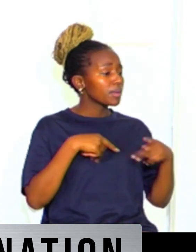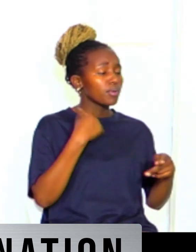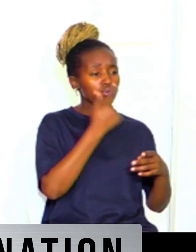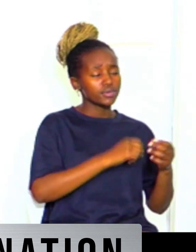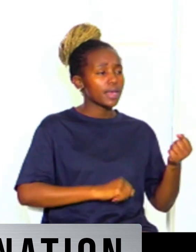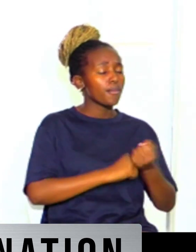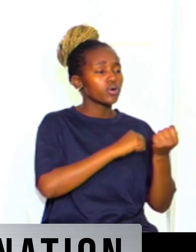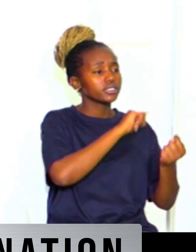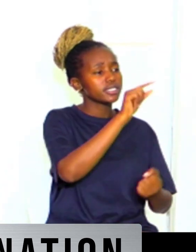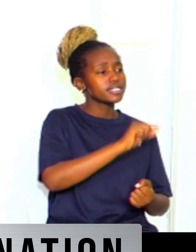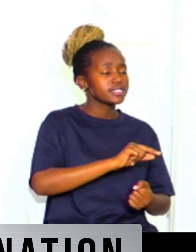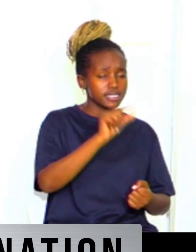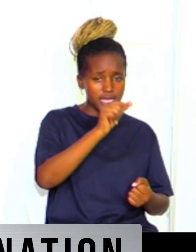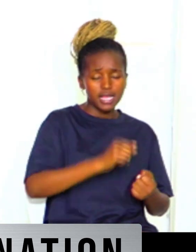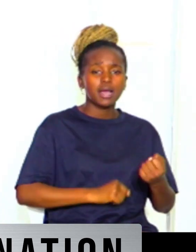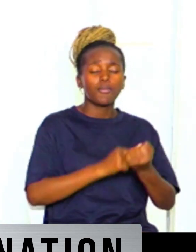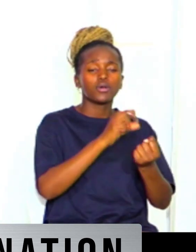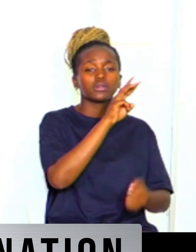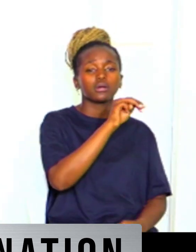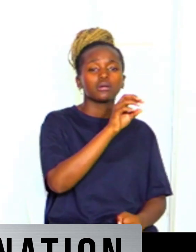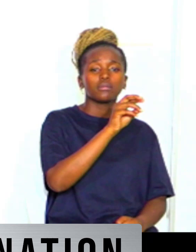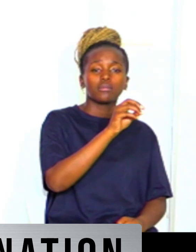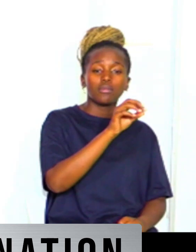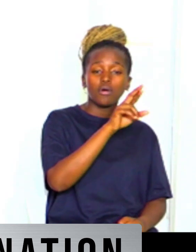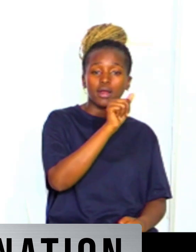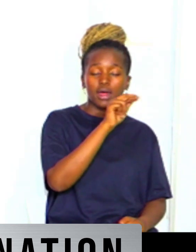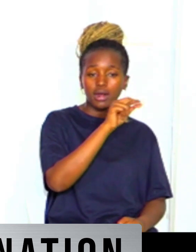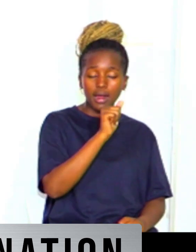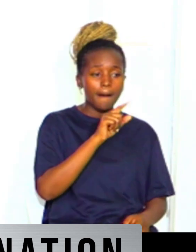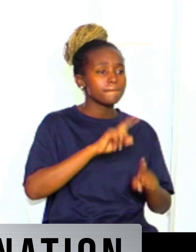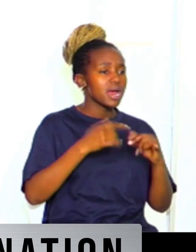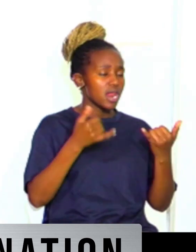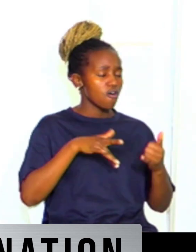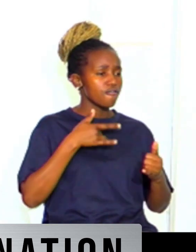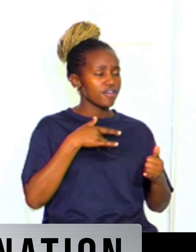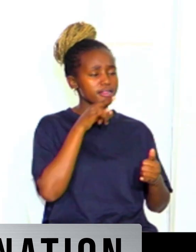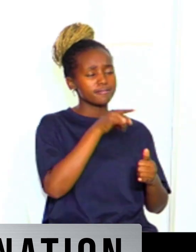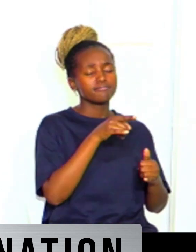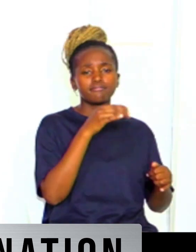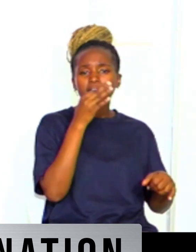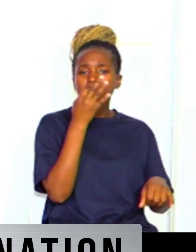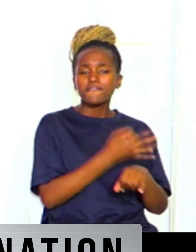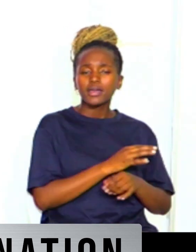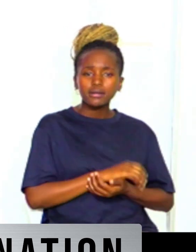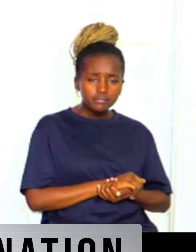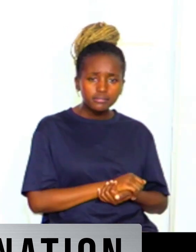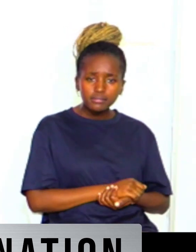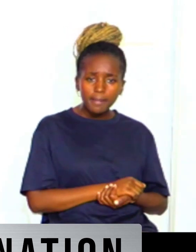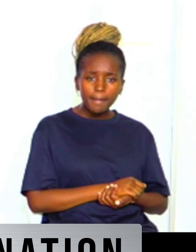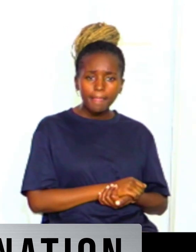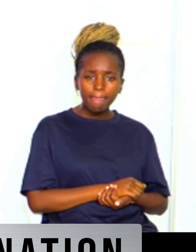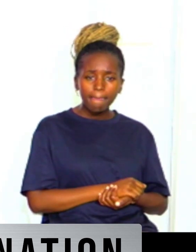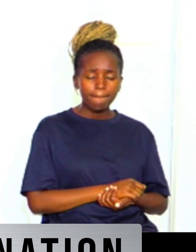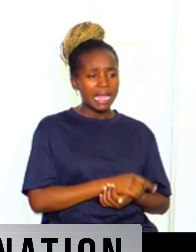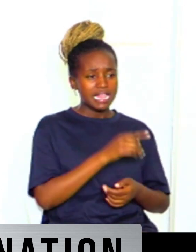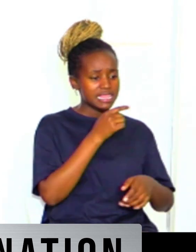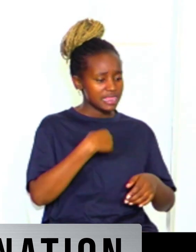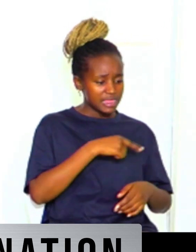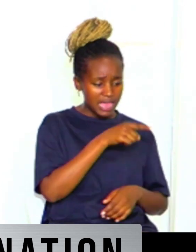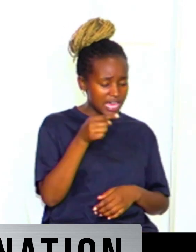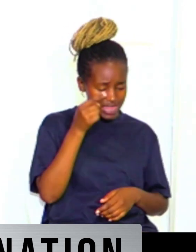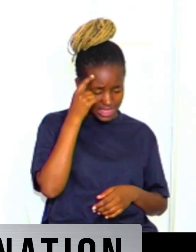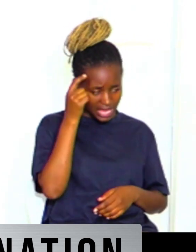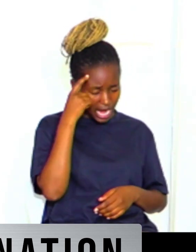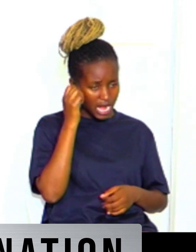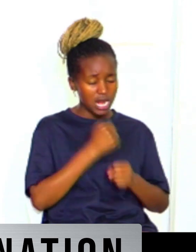same Gen Z wenye wanampiga vita. Right now wanasema Morara Kibaso ni conman, Morara Kibaso ana work with the government.